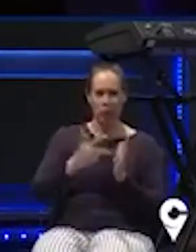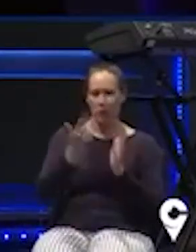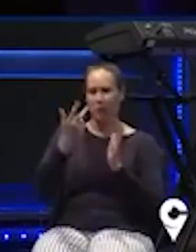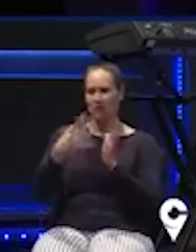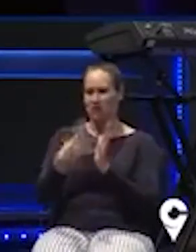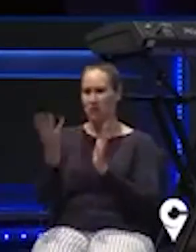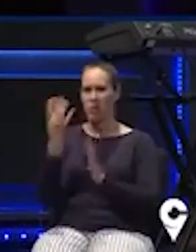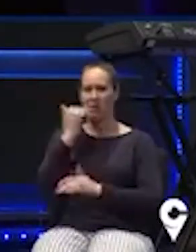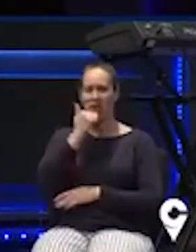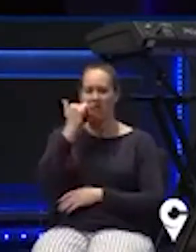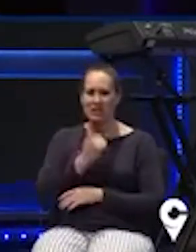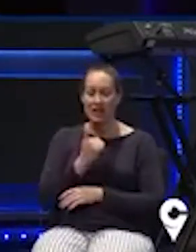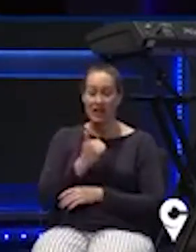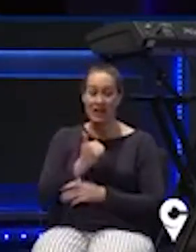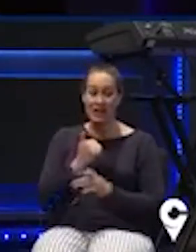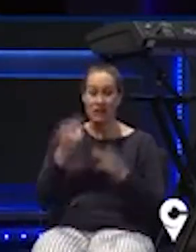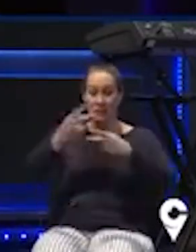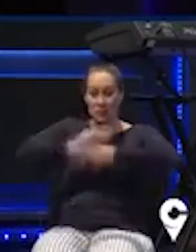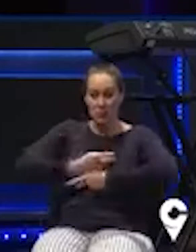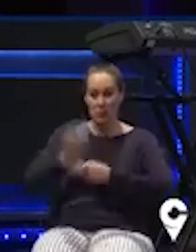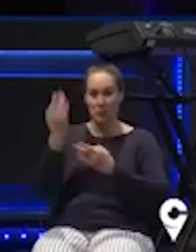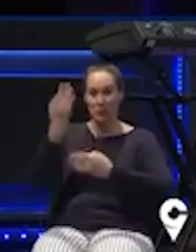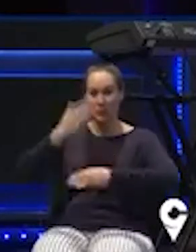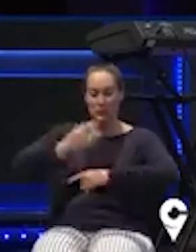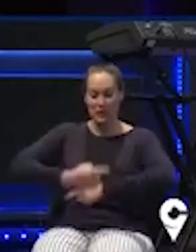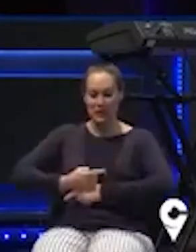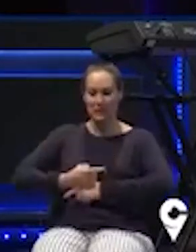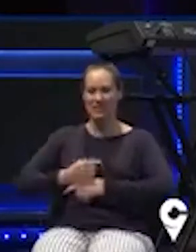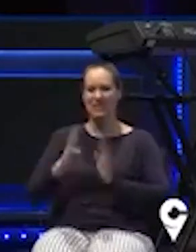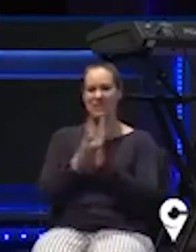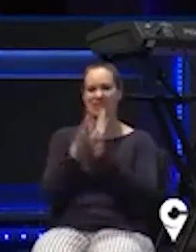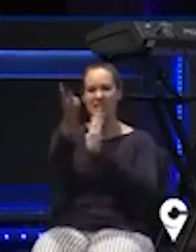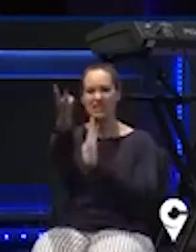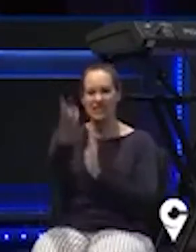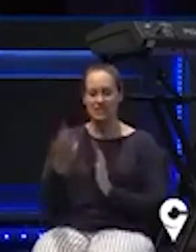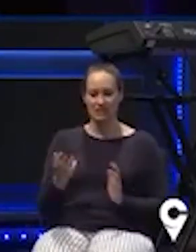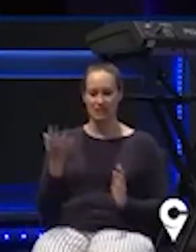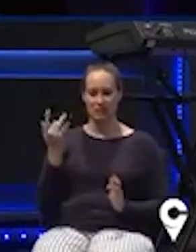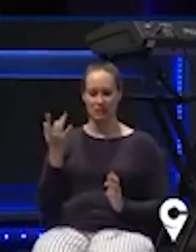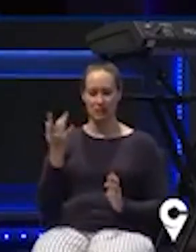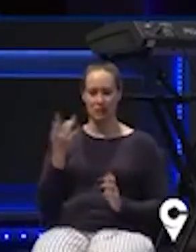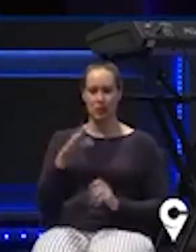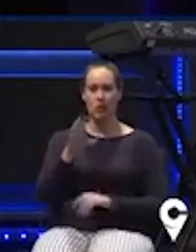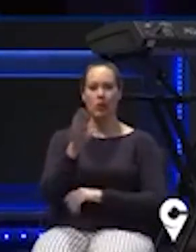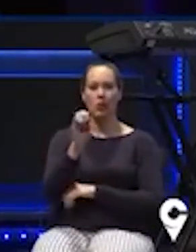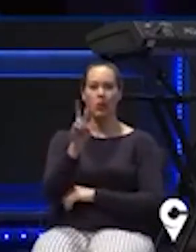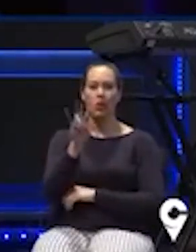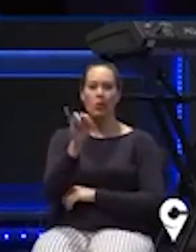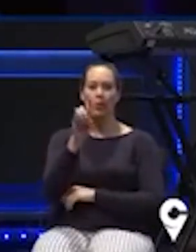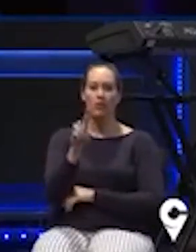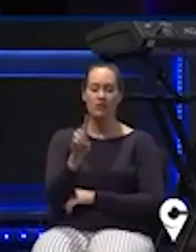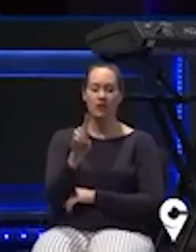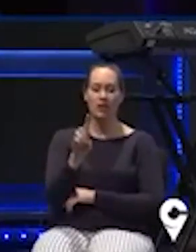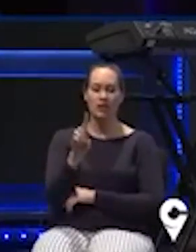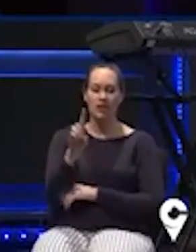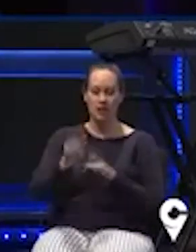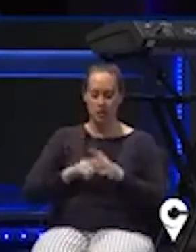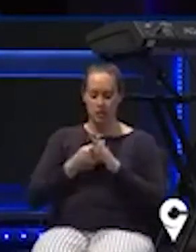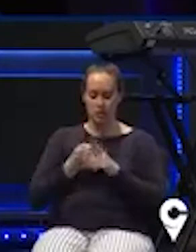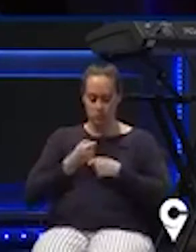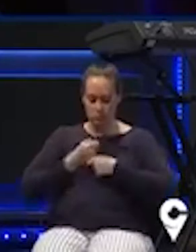fractures. The obvious answer is stress. From COVID-induced nightmares to doom surfing